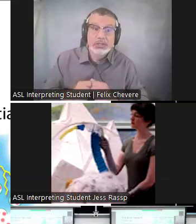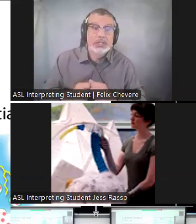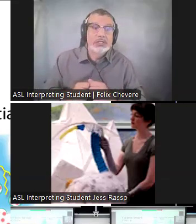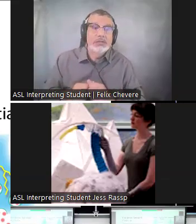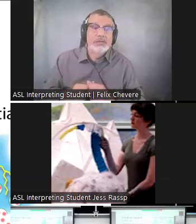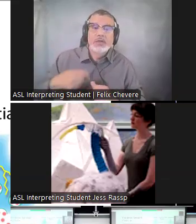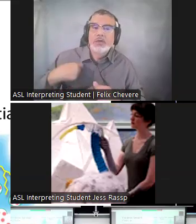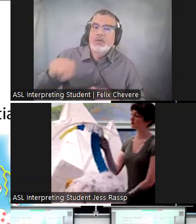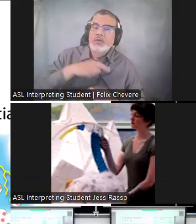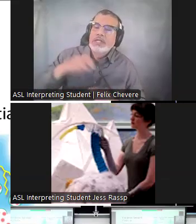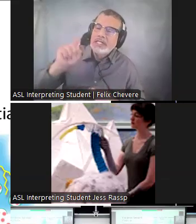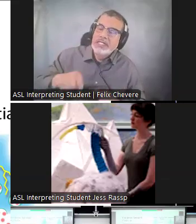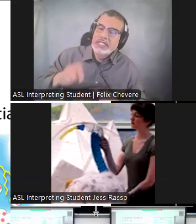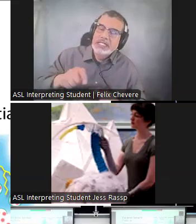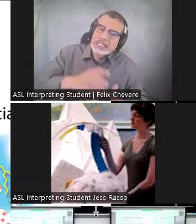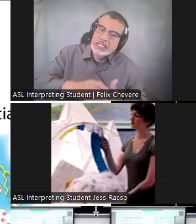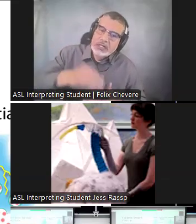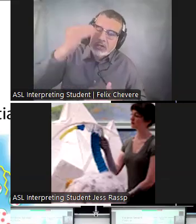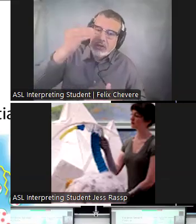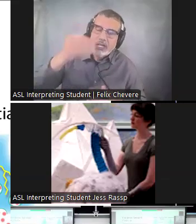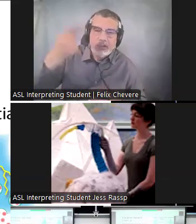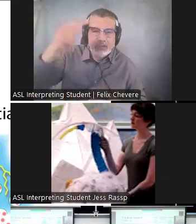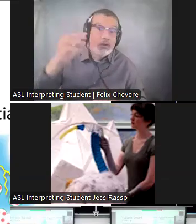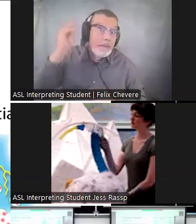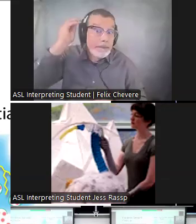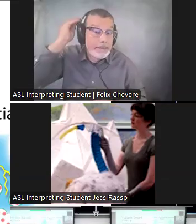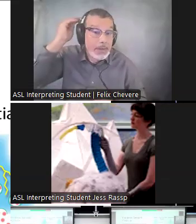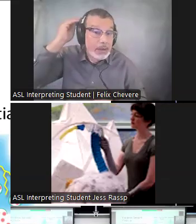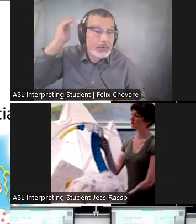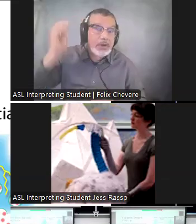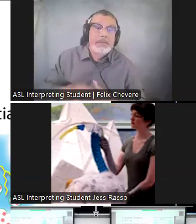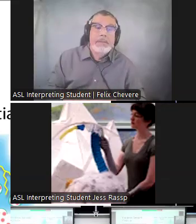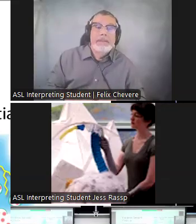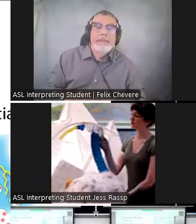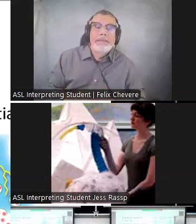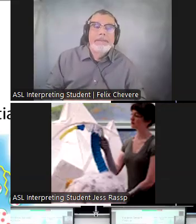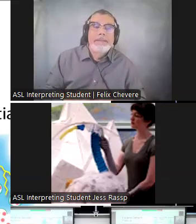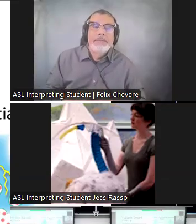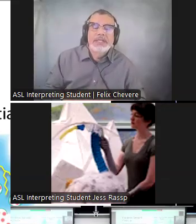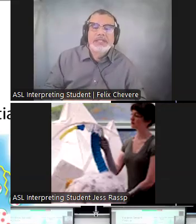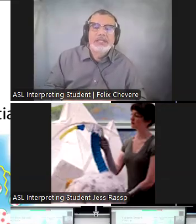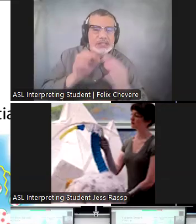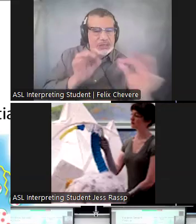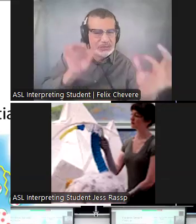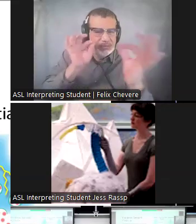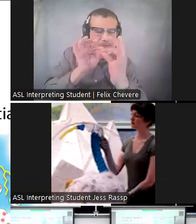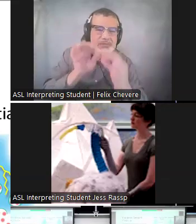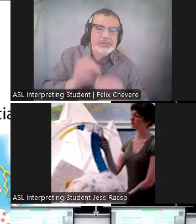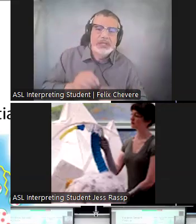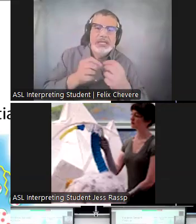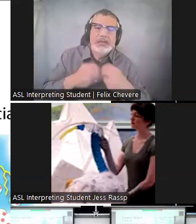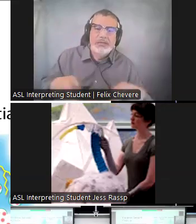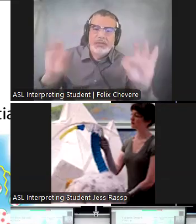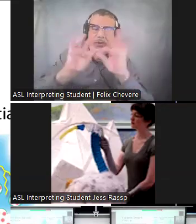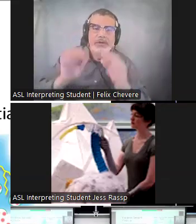we need this in learning and memory, right? Synaptic plasticity is key for that. And what